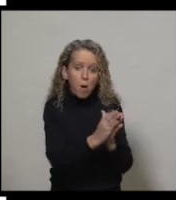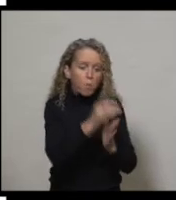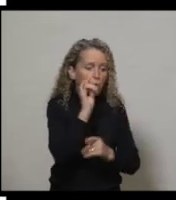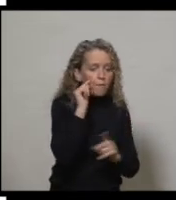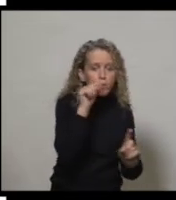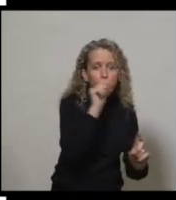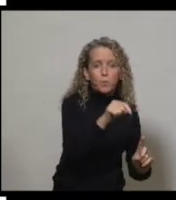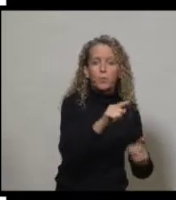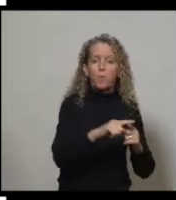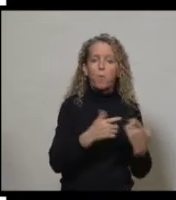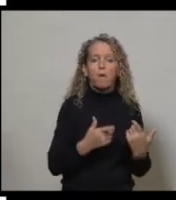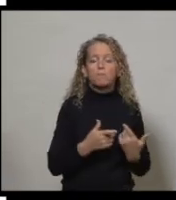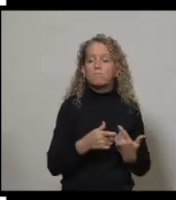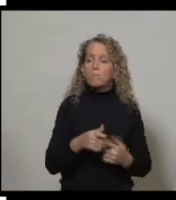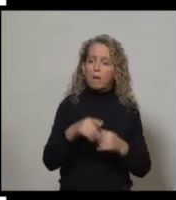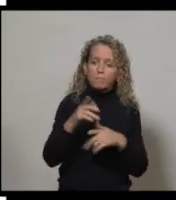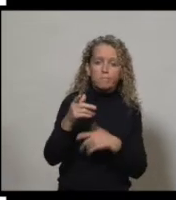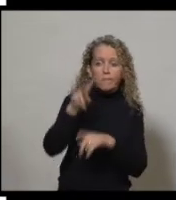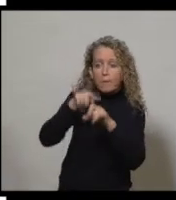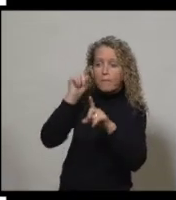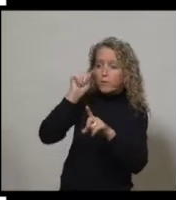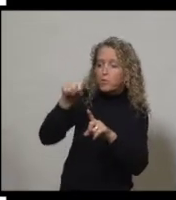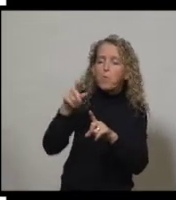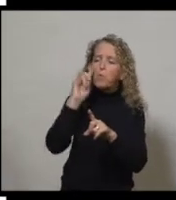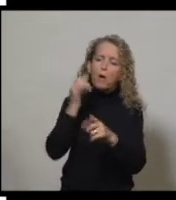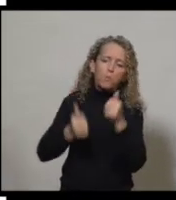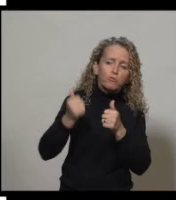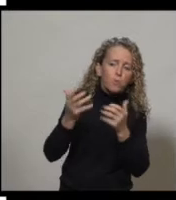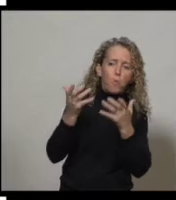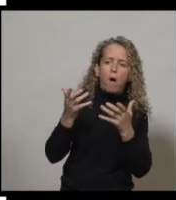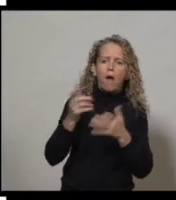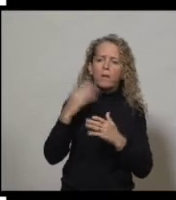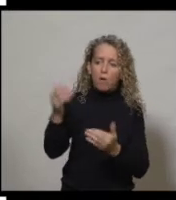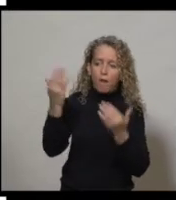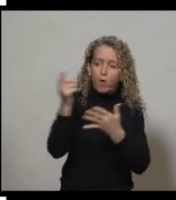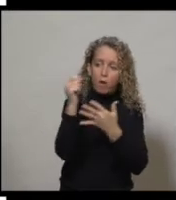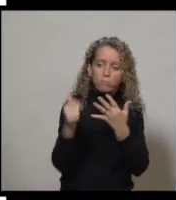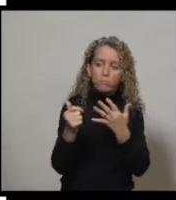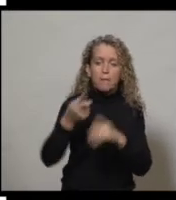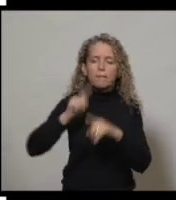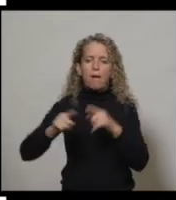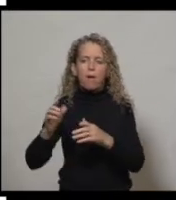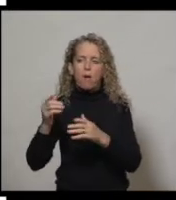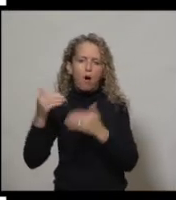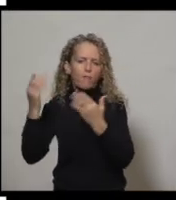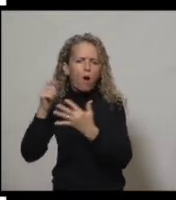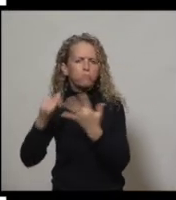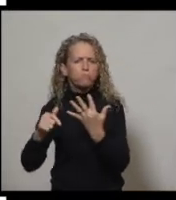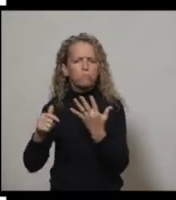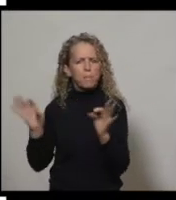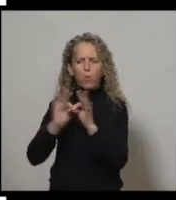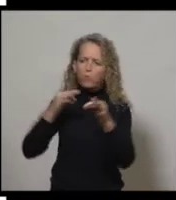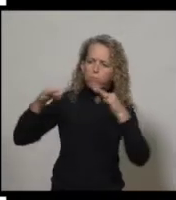what assignment do you want to do, kind of looking at what are the choices that you can offer that you can't actually offer. And empowerment is a really big